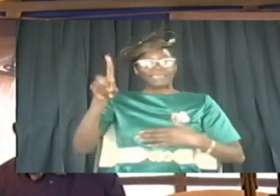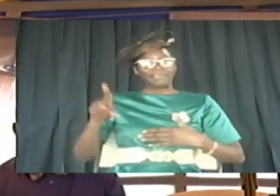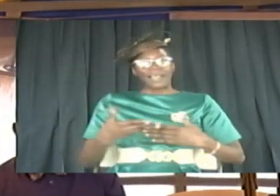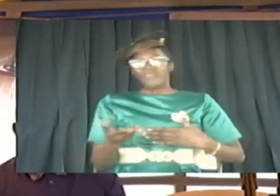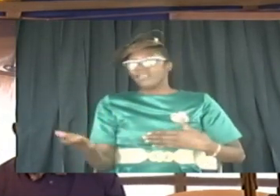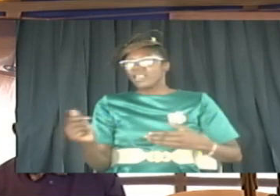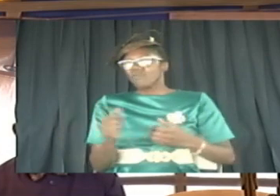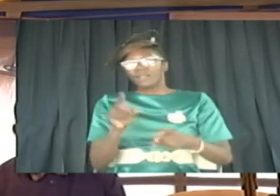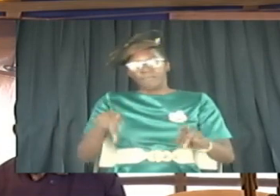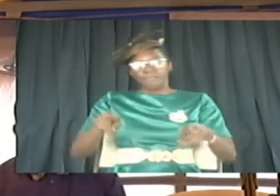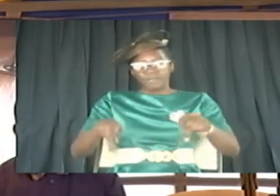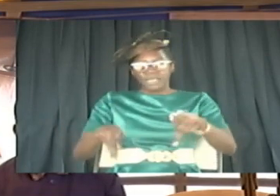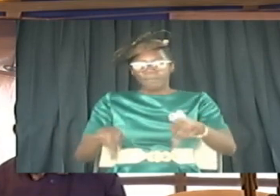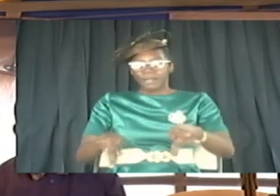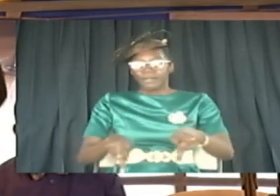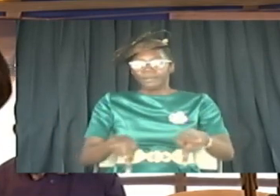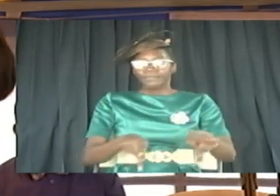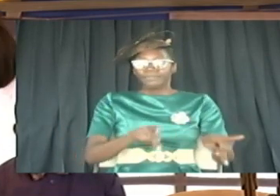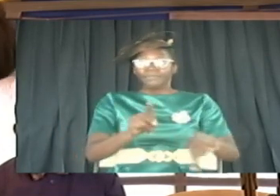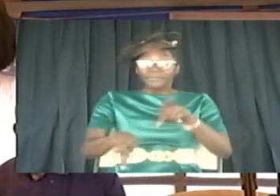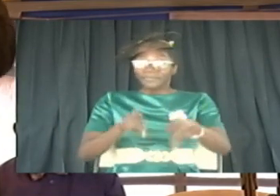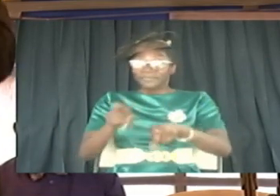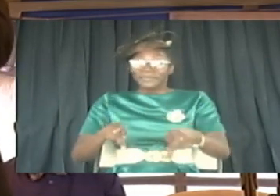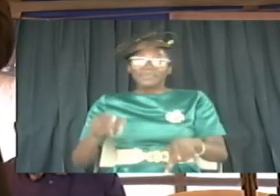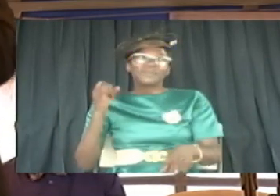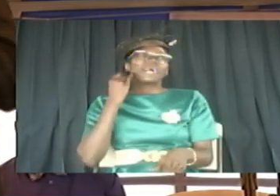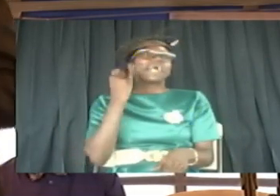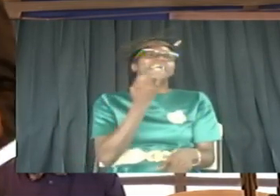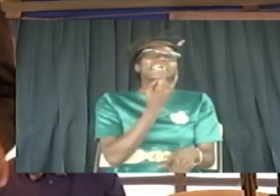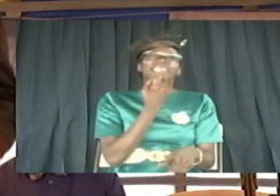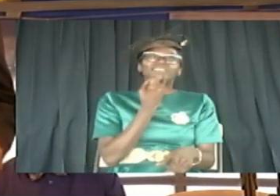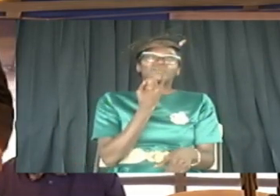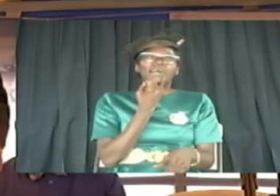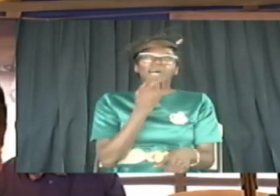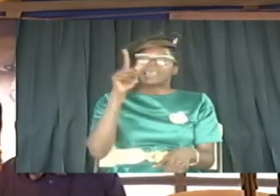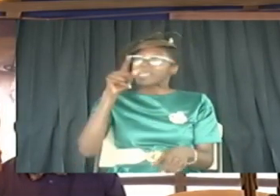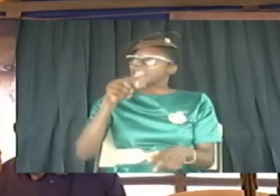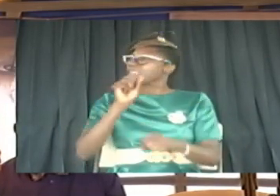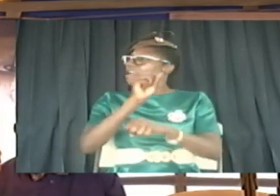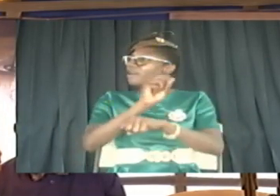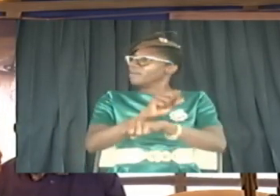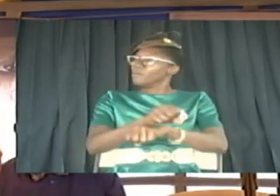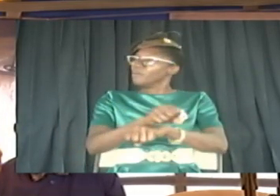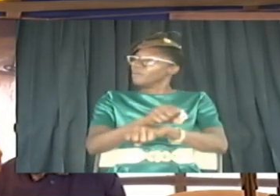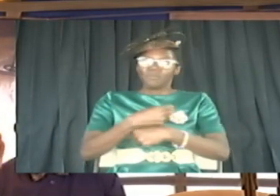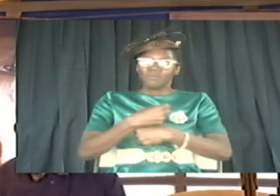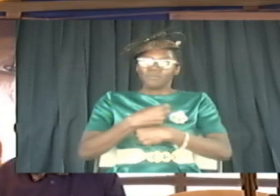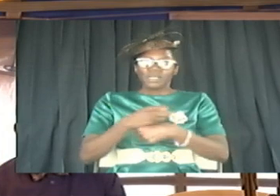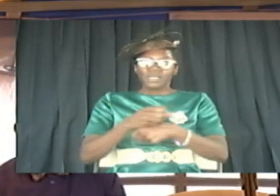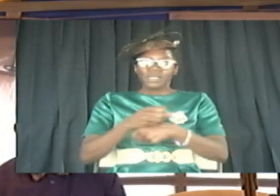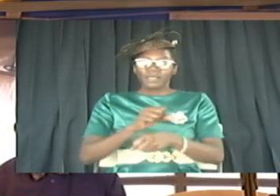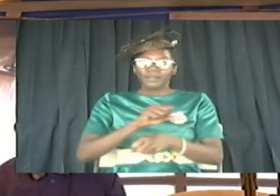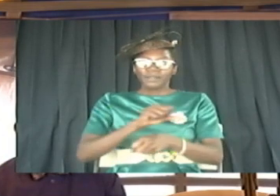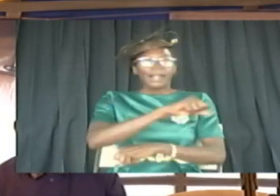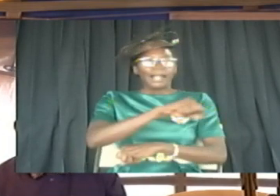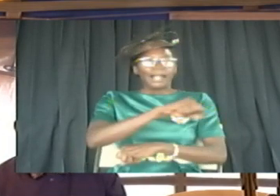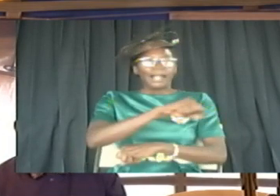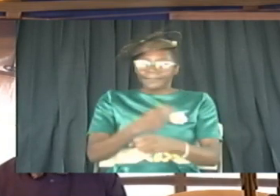Israel. He had established a particular